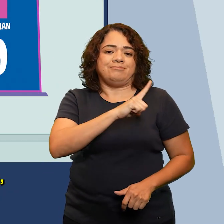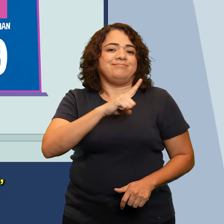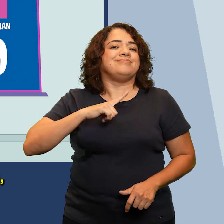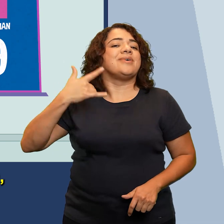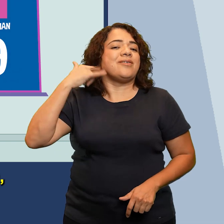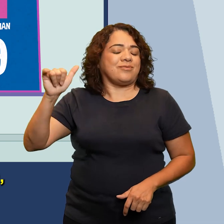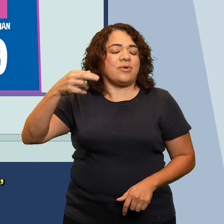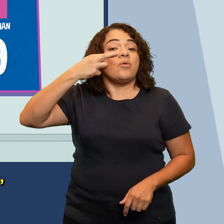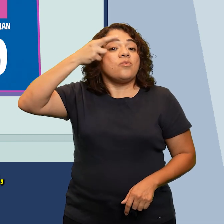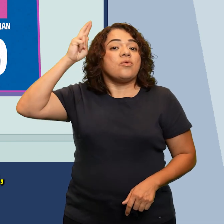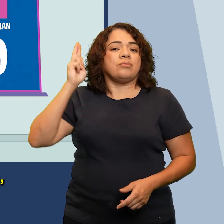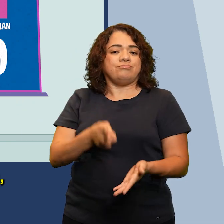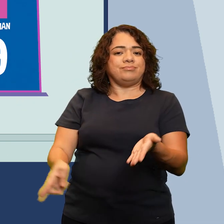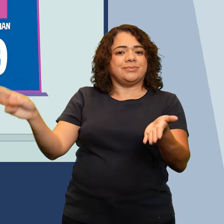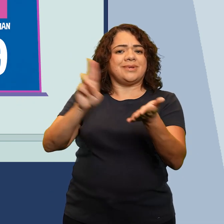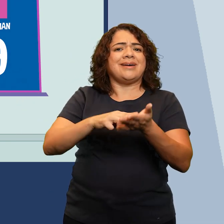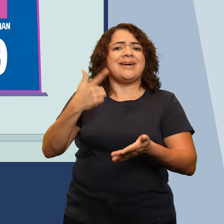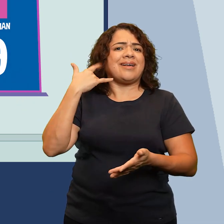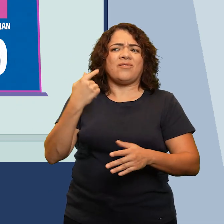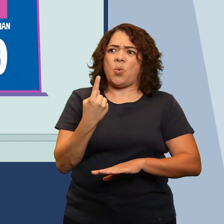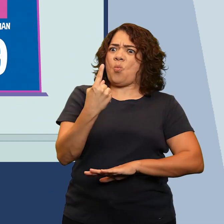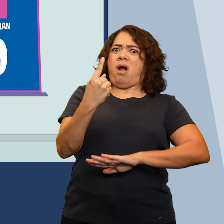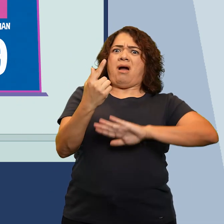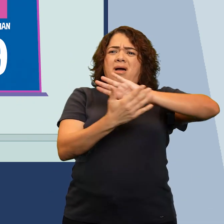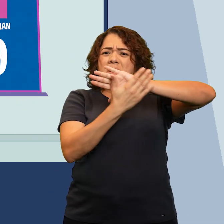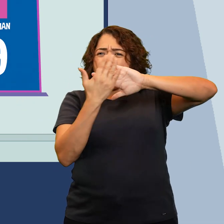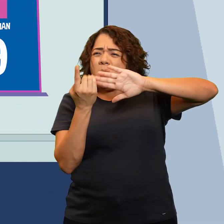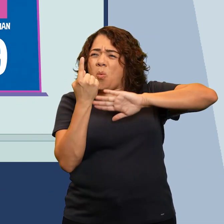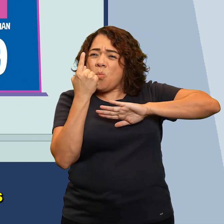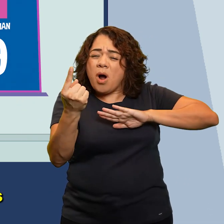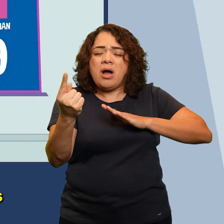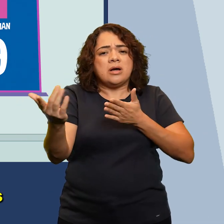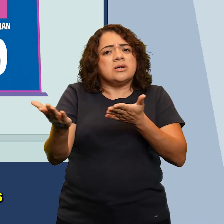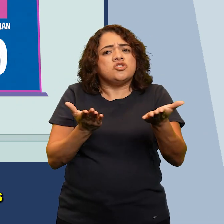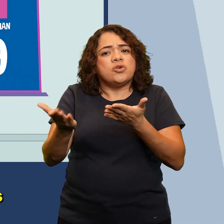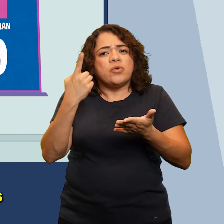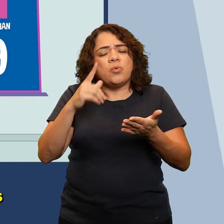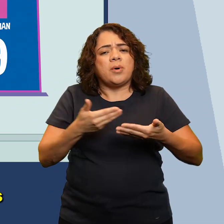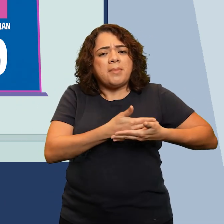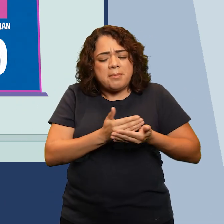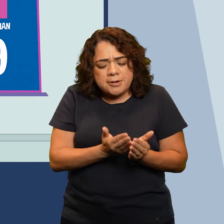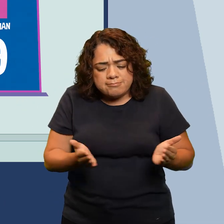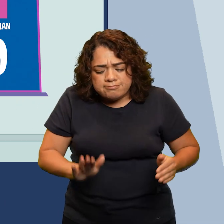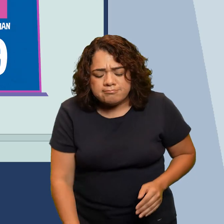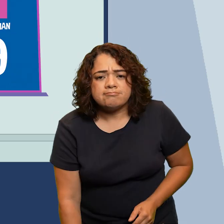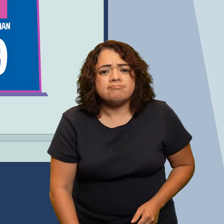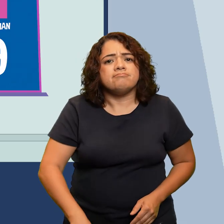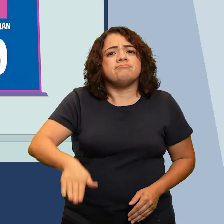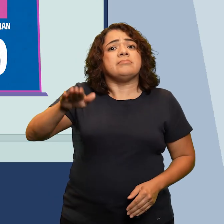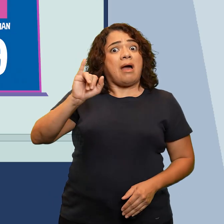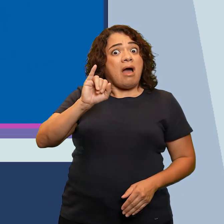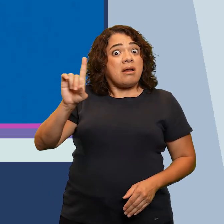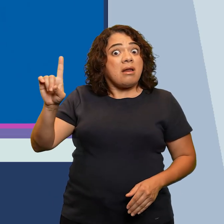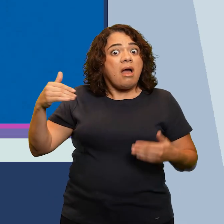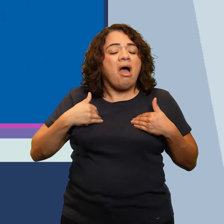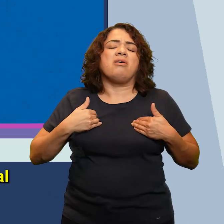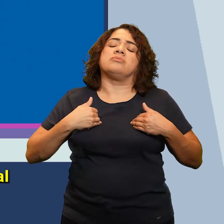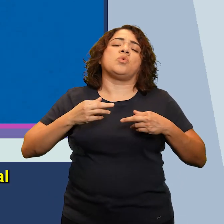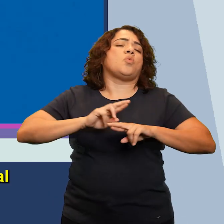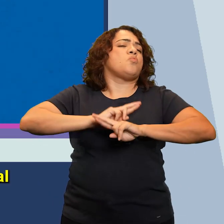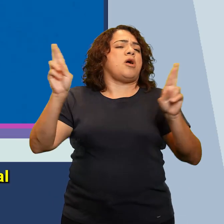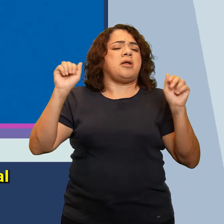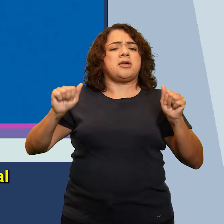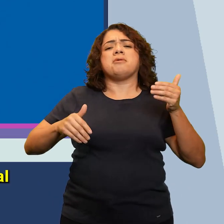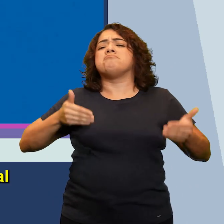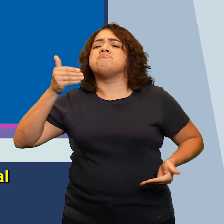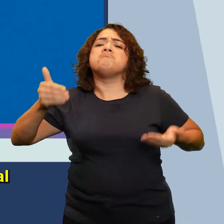by Governor Reagan, making California the only state in the nation to provide lifelong entitlement services to people with IDD, or